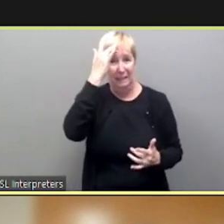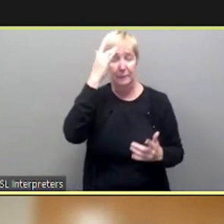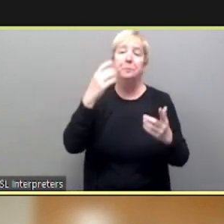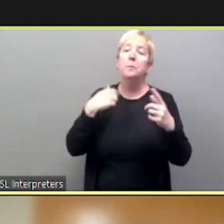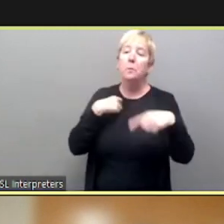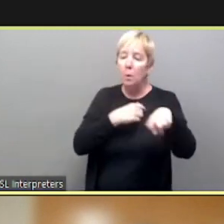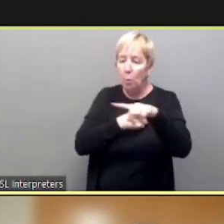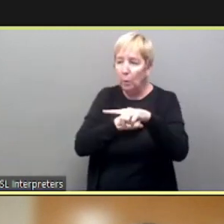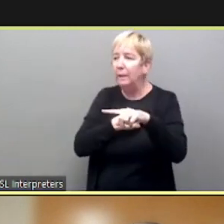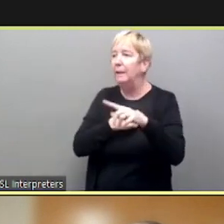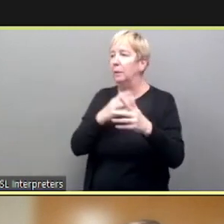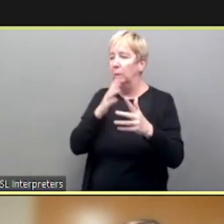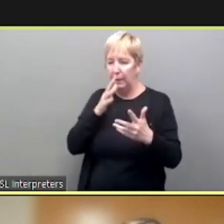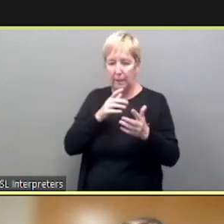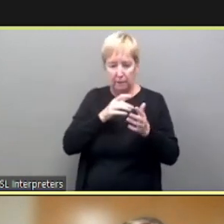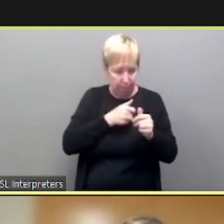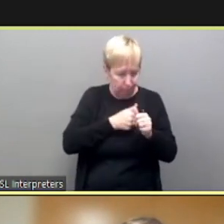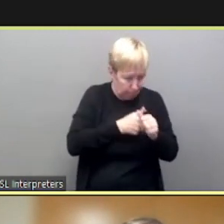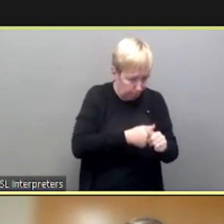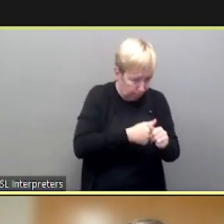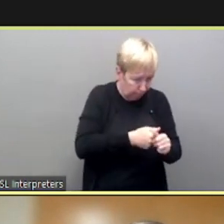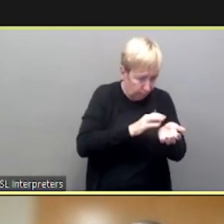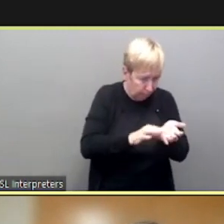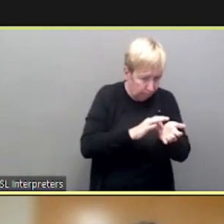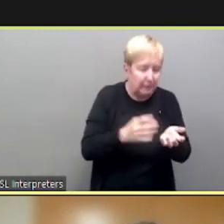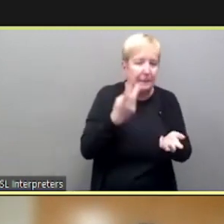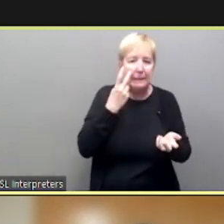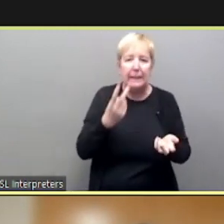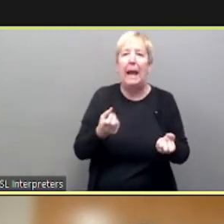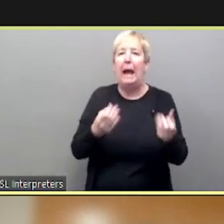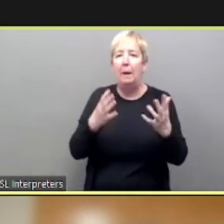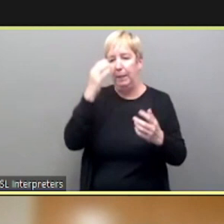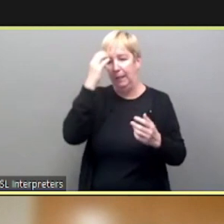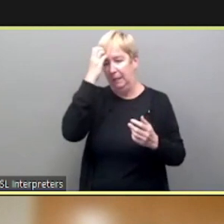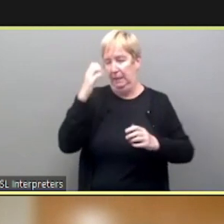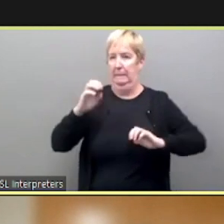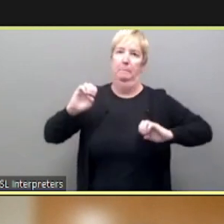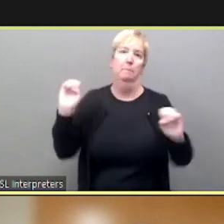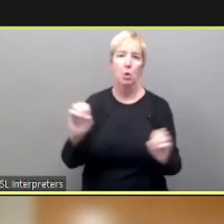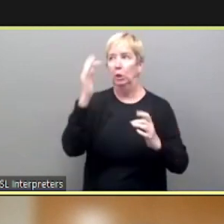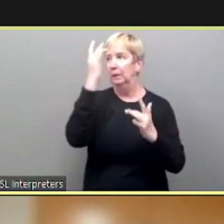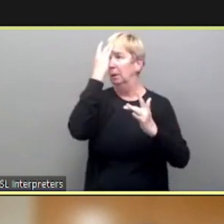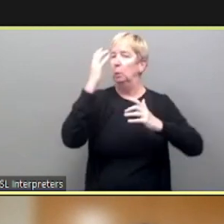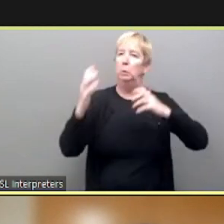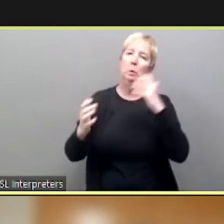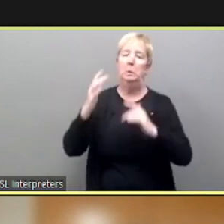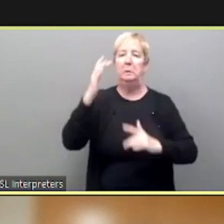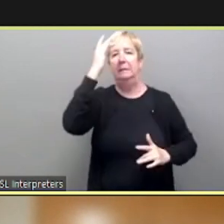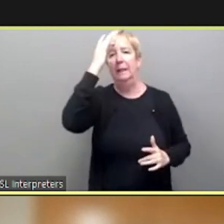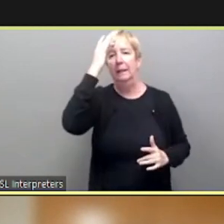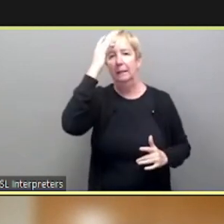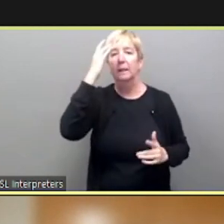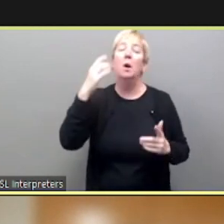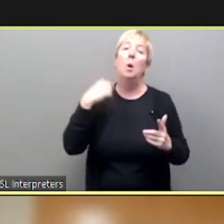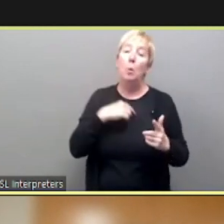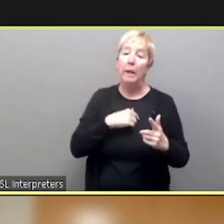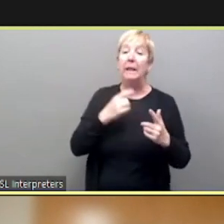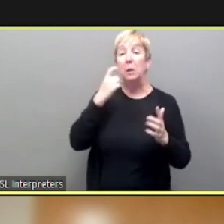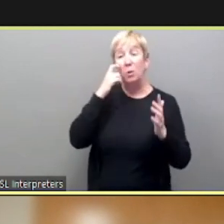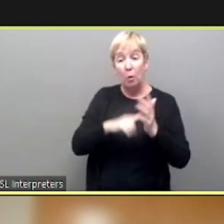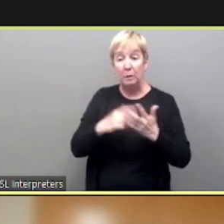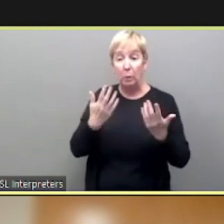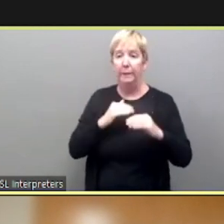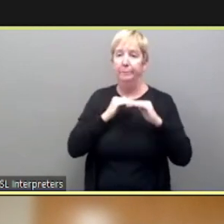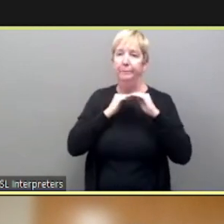within our organizations, and our acuity has seen a steady increase despite the waxing and waning of COVID cases.